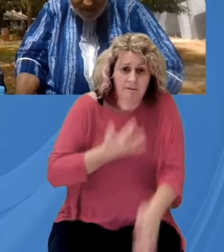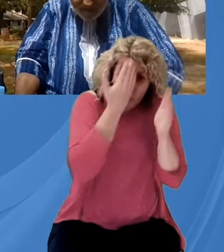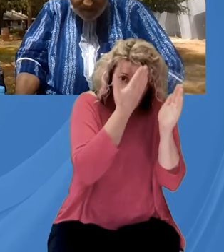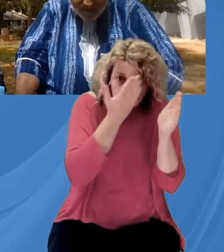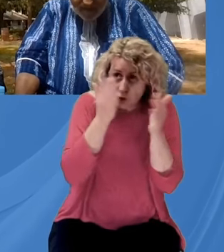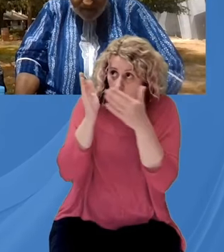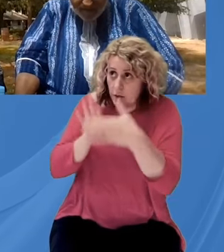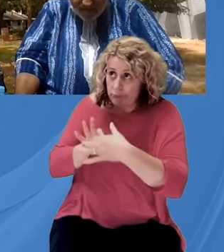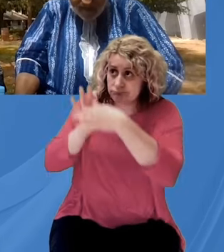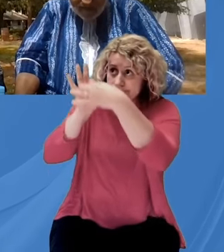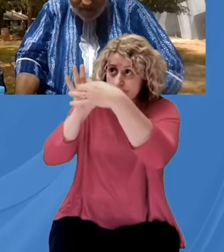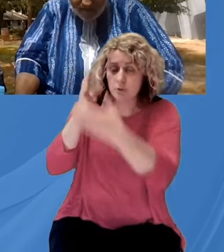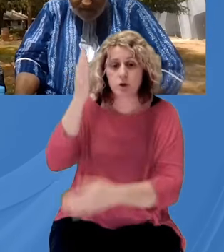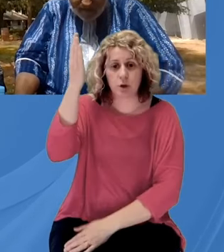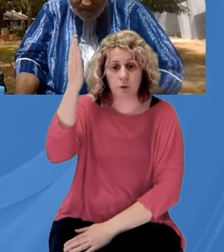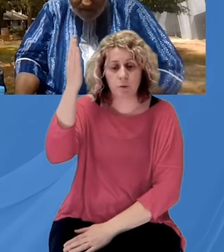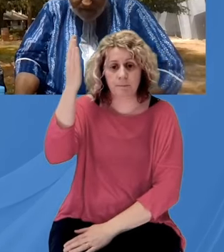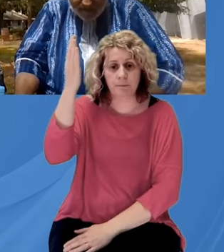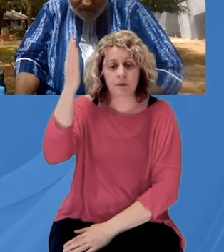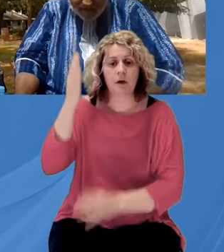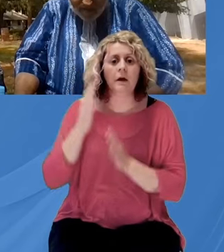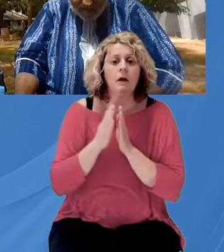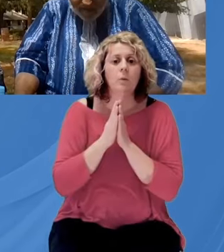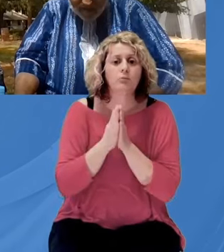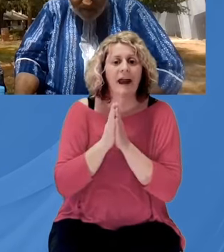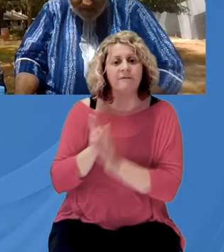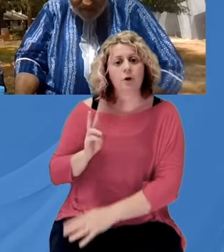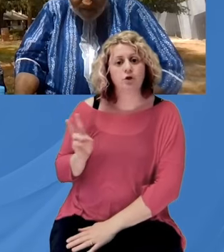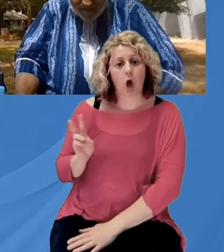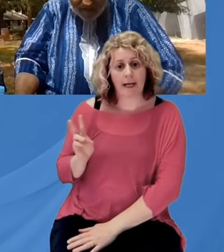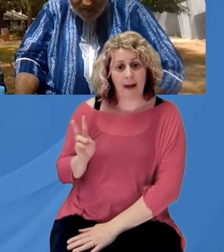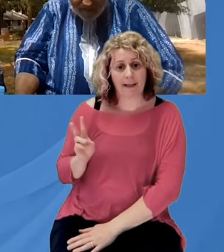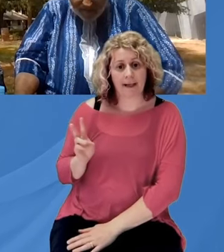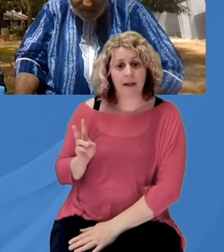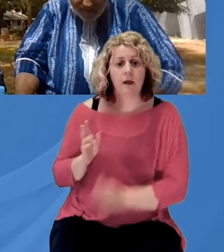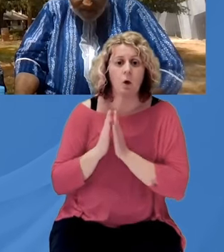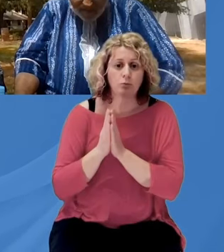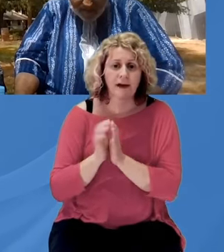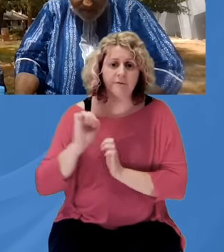as they feel the fragility of life. And Father, we pray for John and Abby. Keep them close to you, we